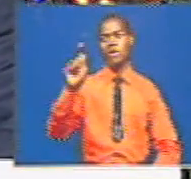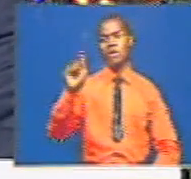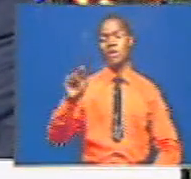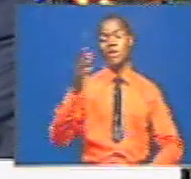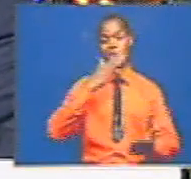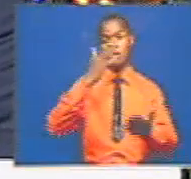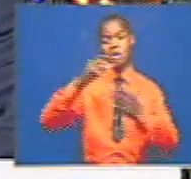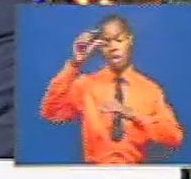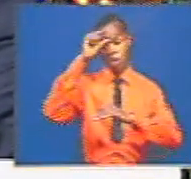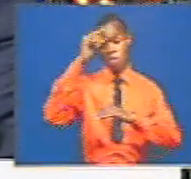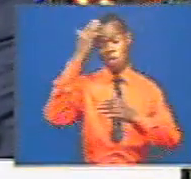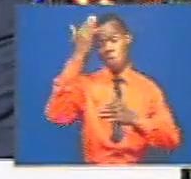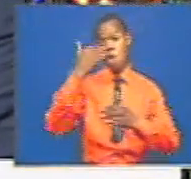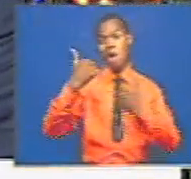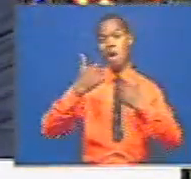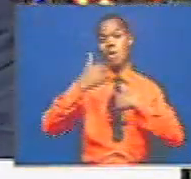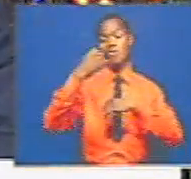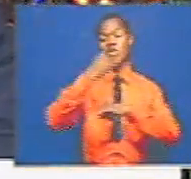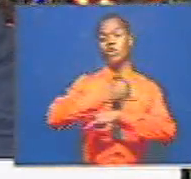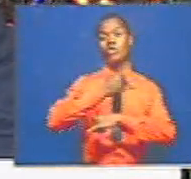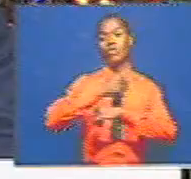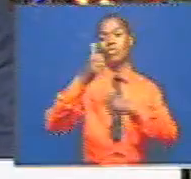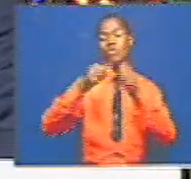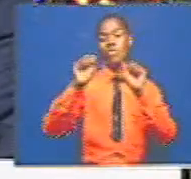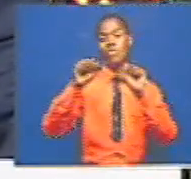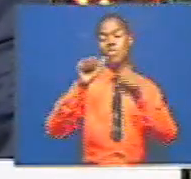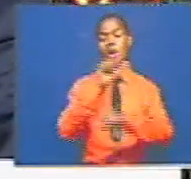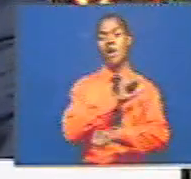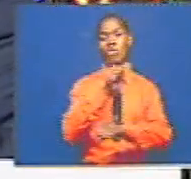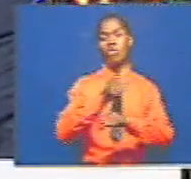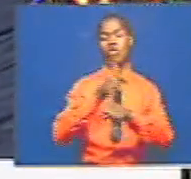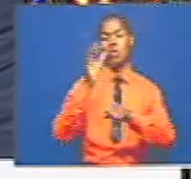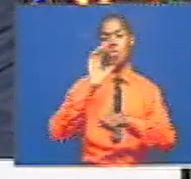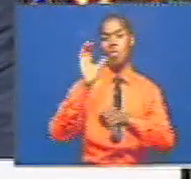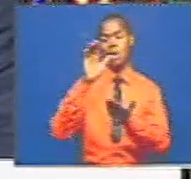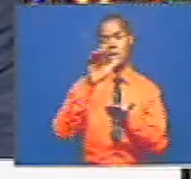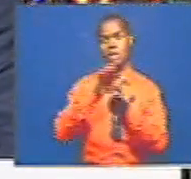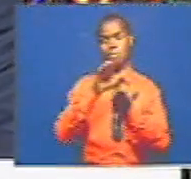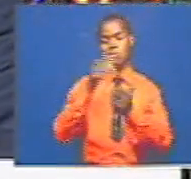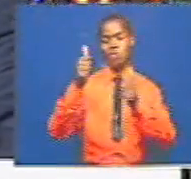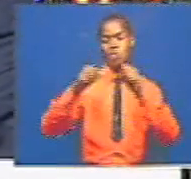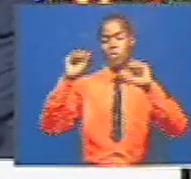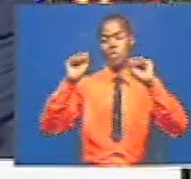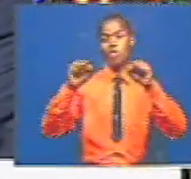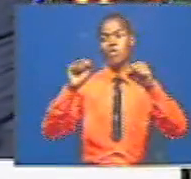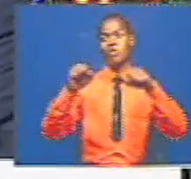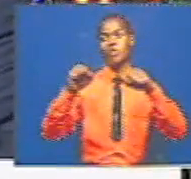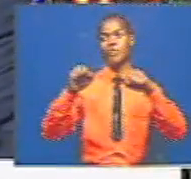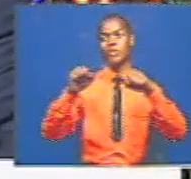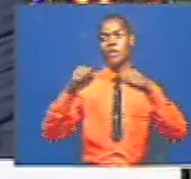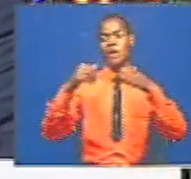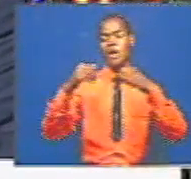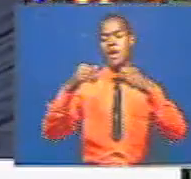up with an institution called the Water Harvesting and Storage Authority, which I believe they will be able to